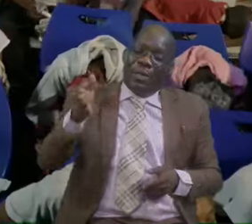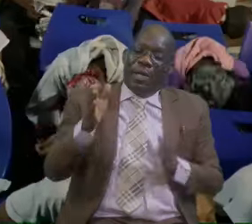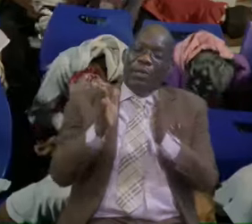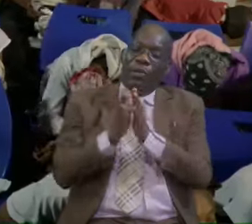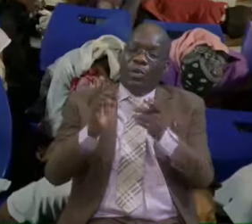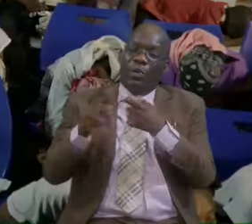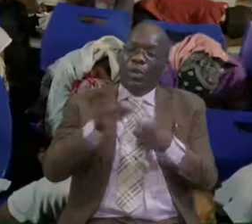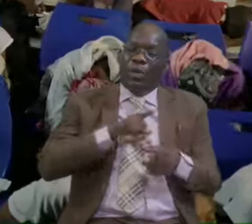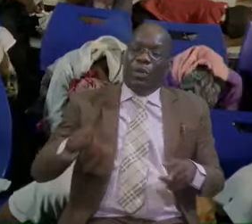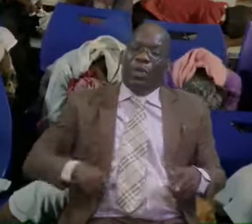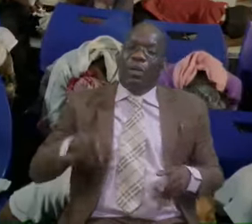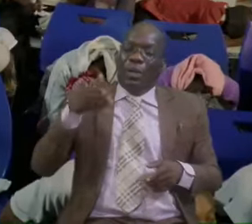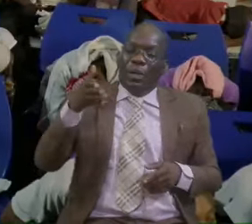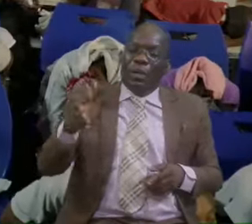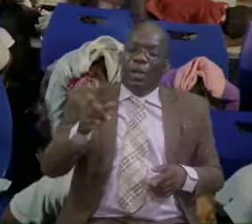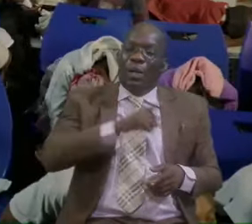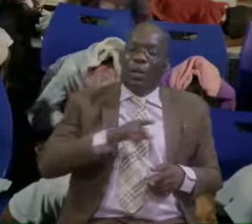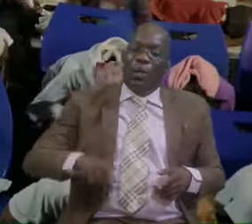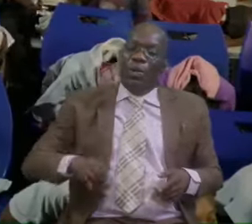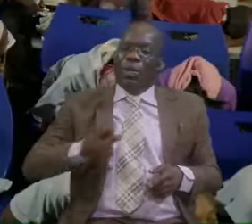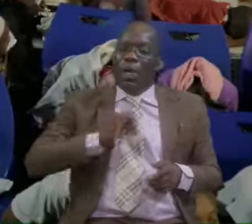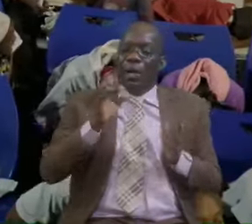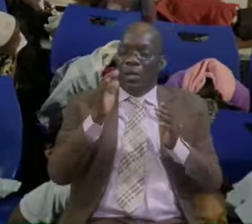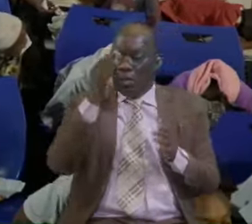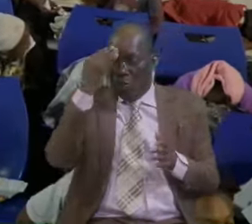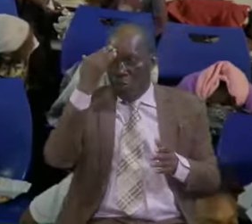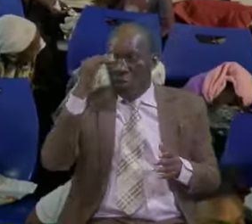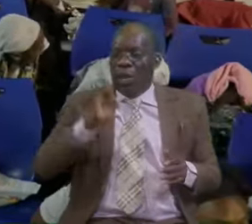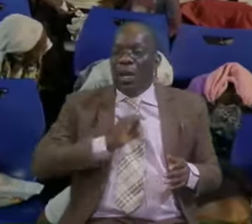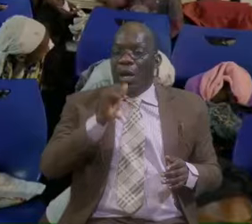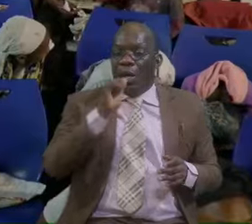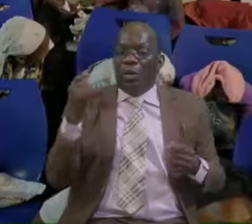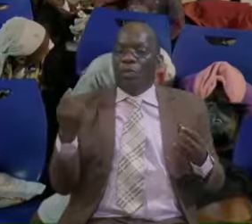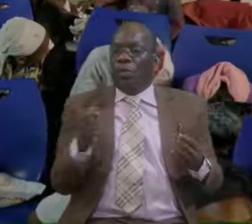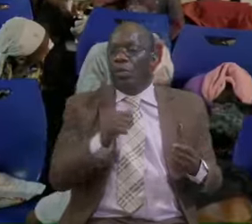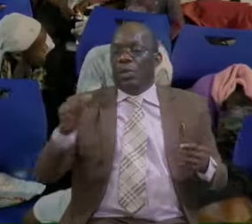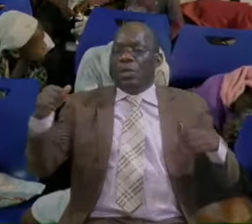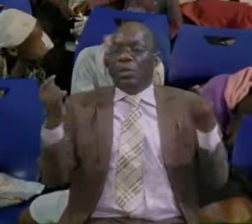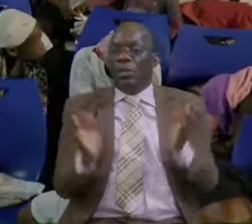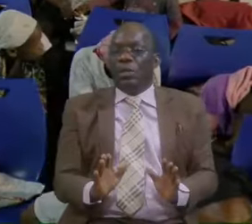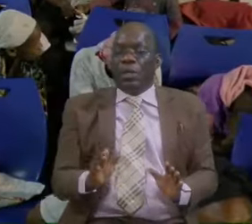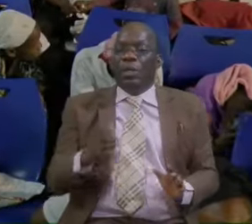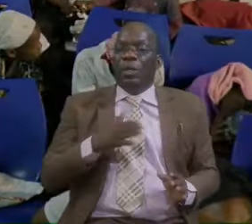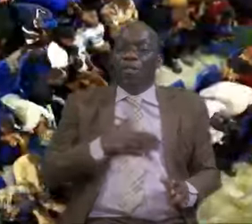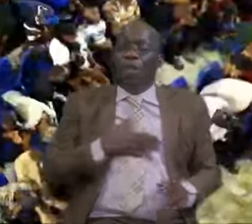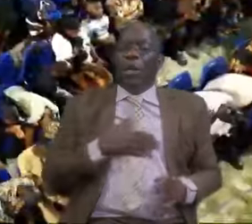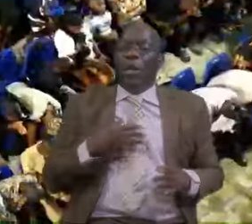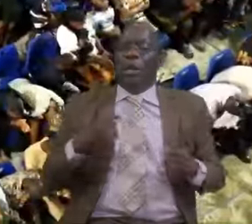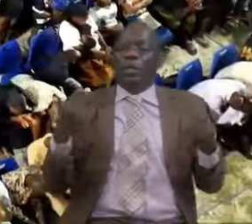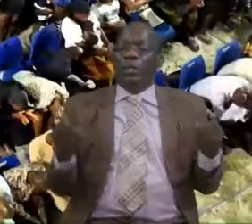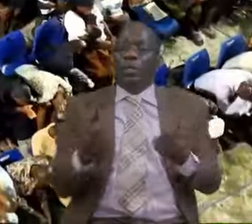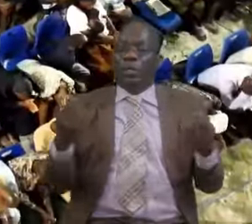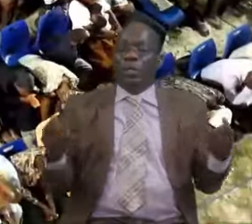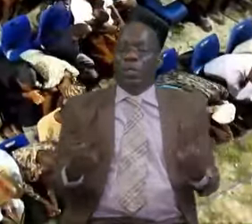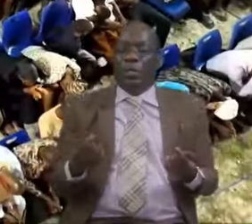there. Lord, I know I'm a sinner. My sin injures